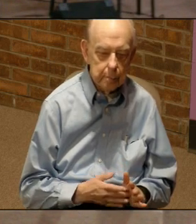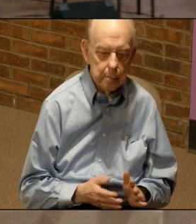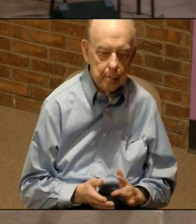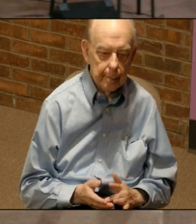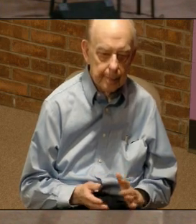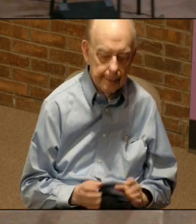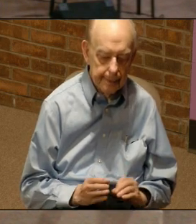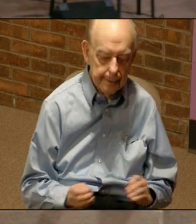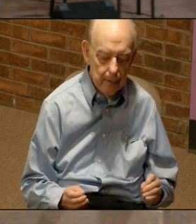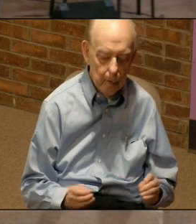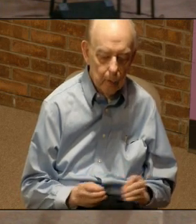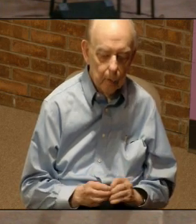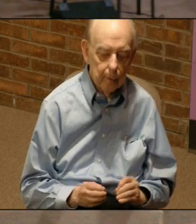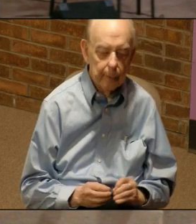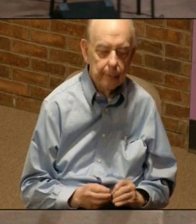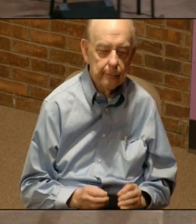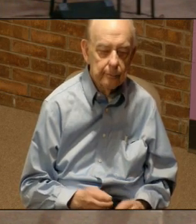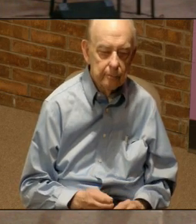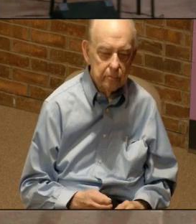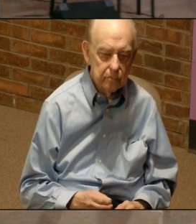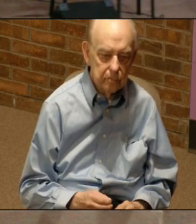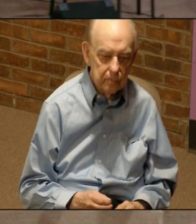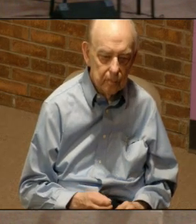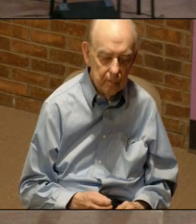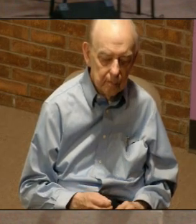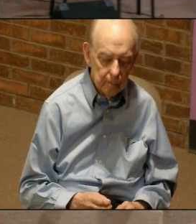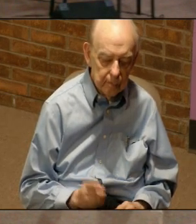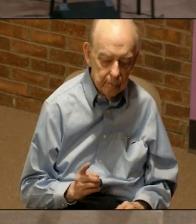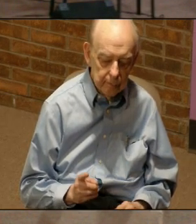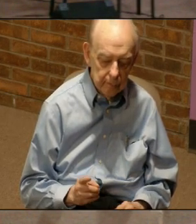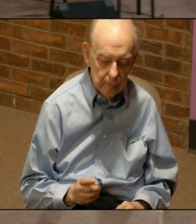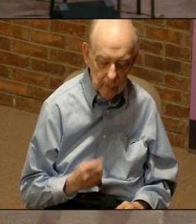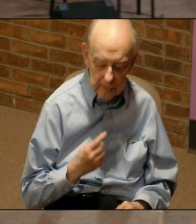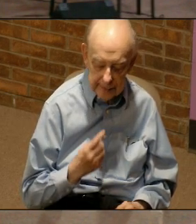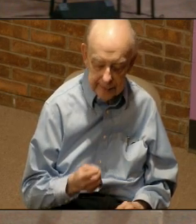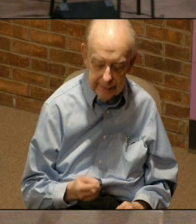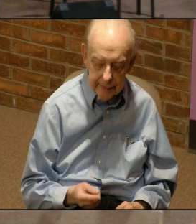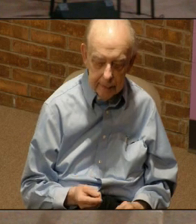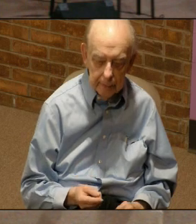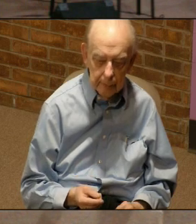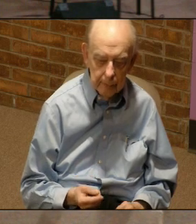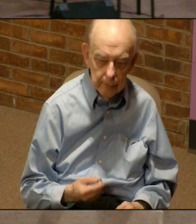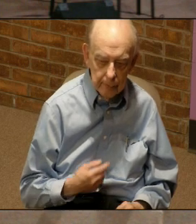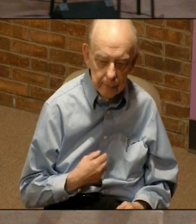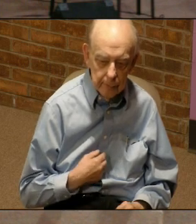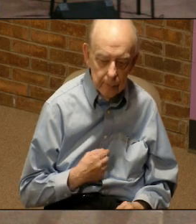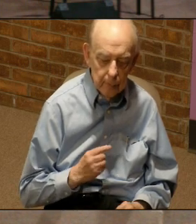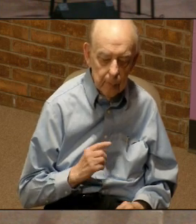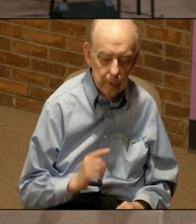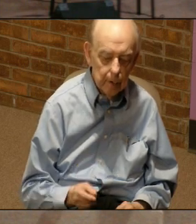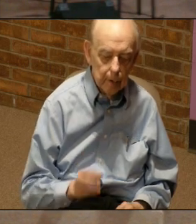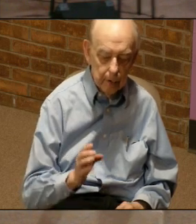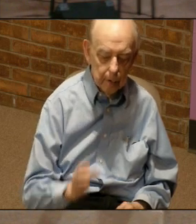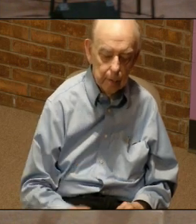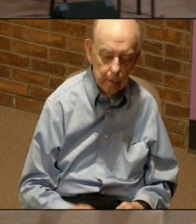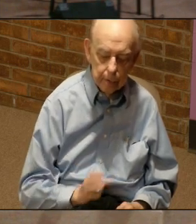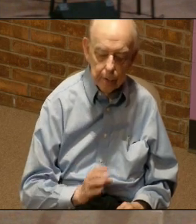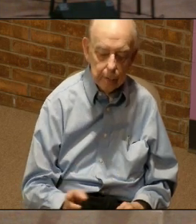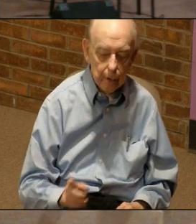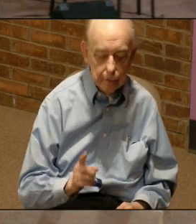Jesus is no more the one that says, I'm going to the cross to